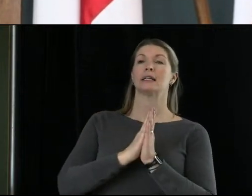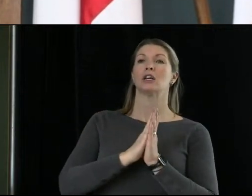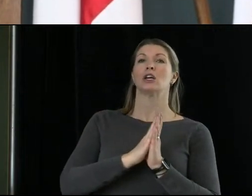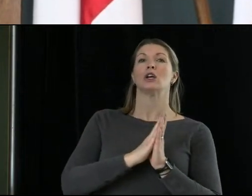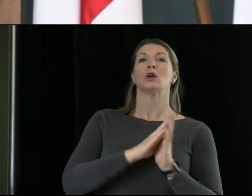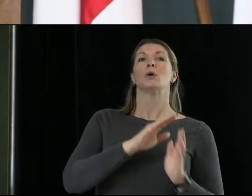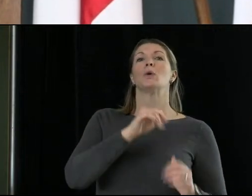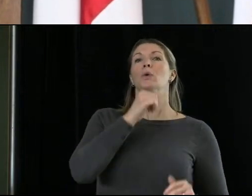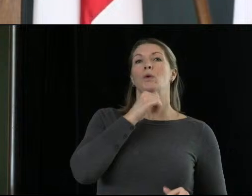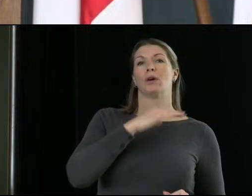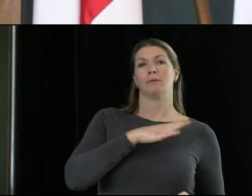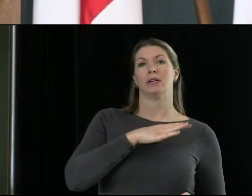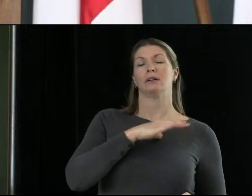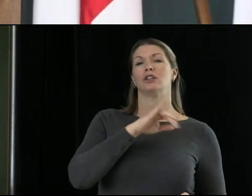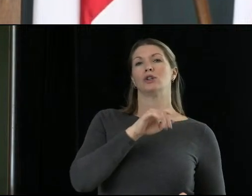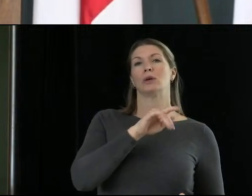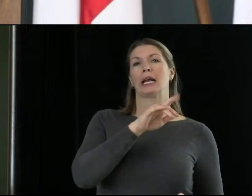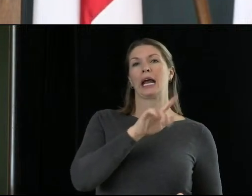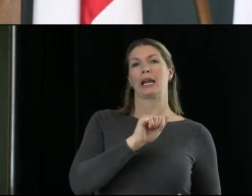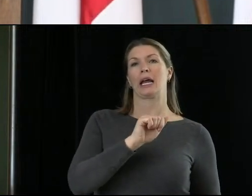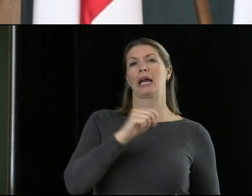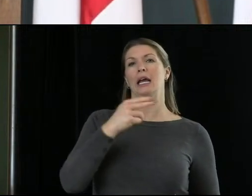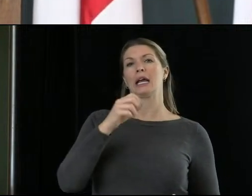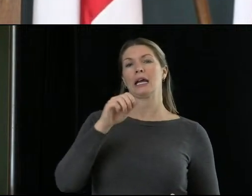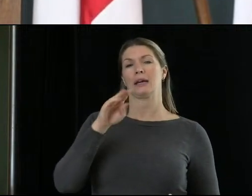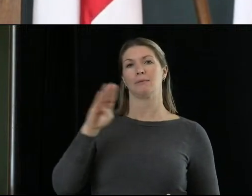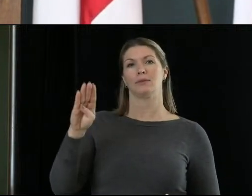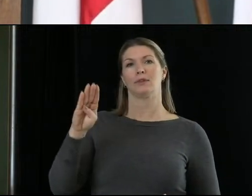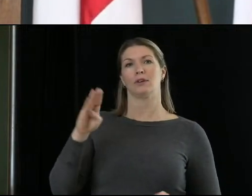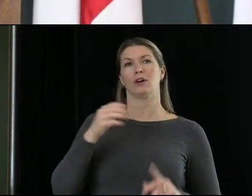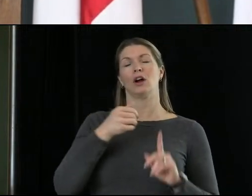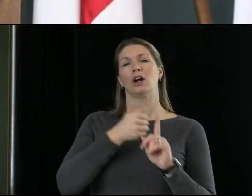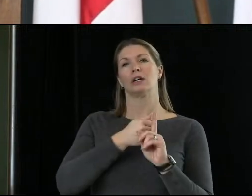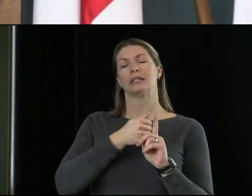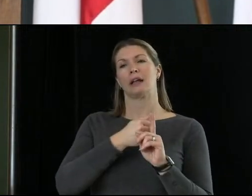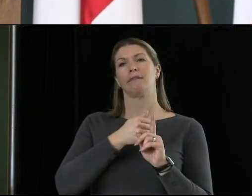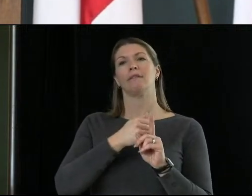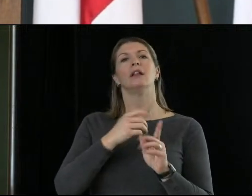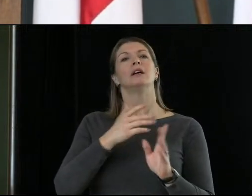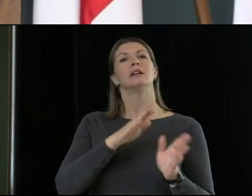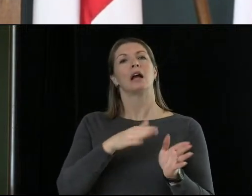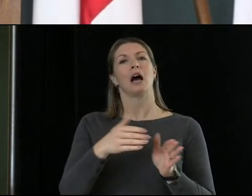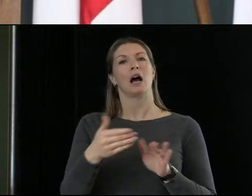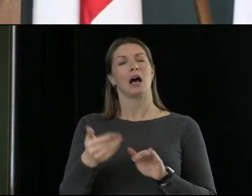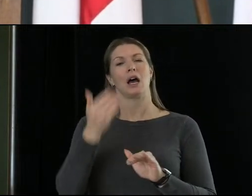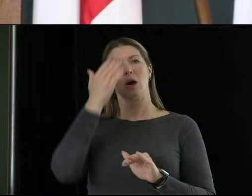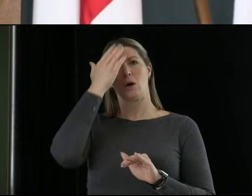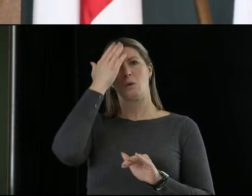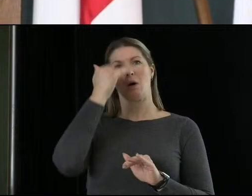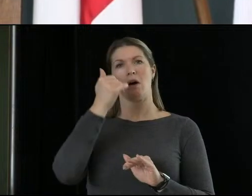woman who lost her life as a result of intimate partner violence.